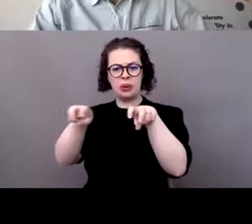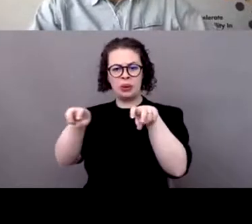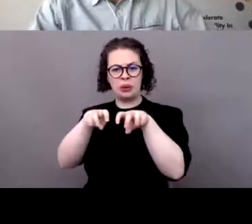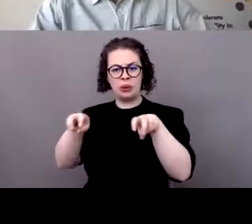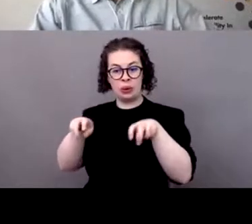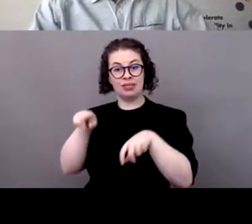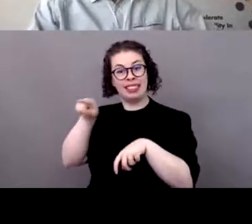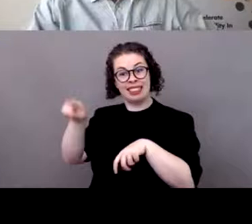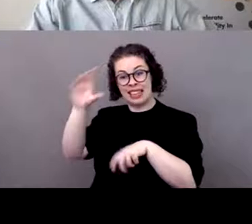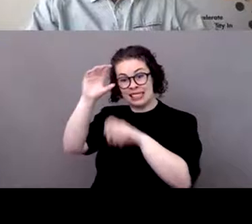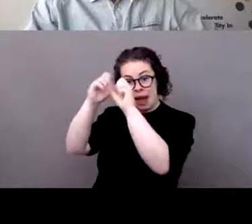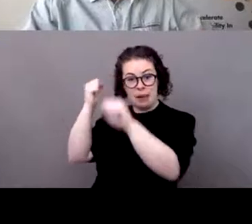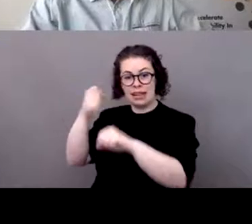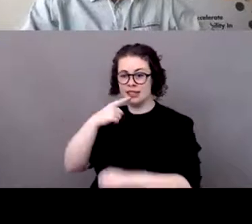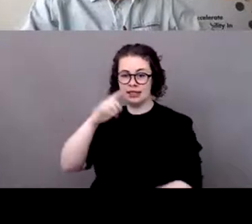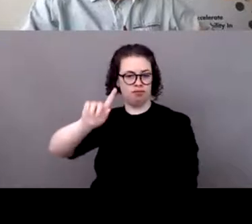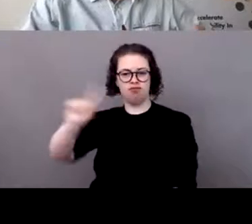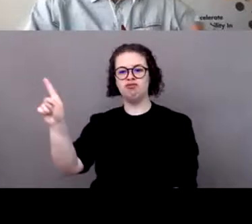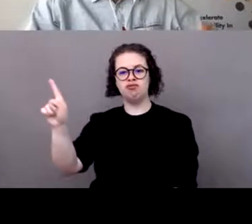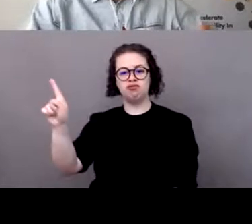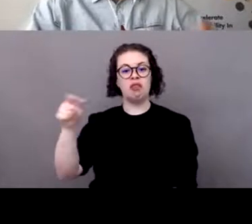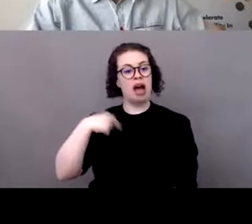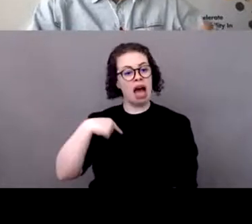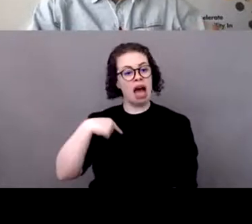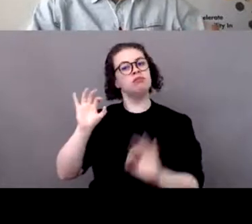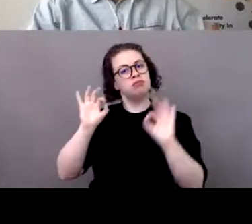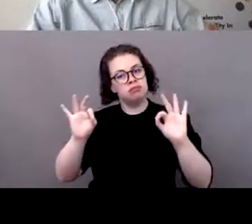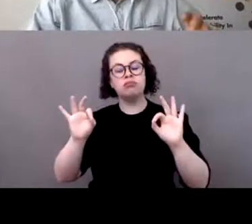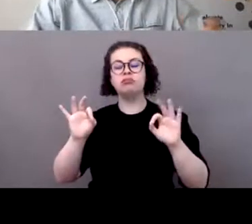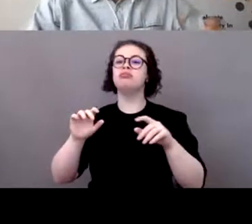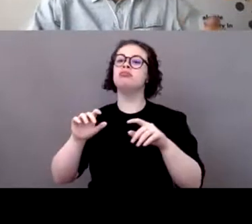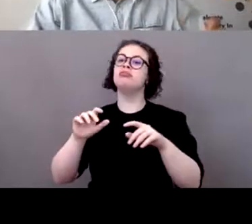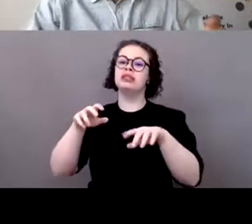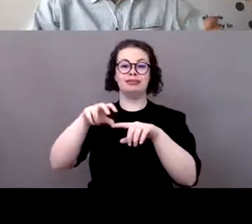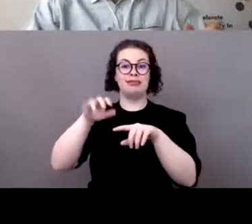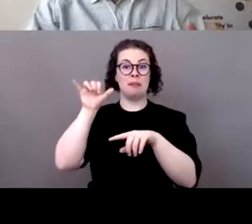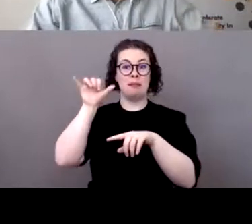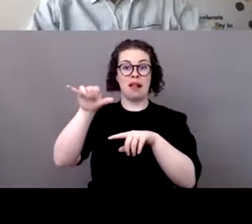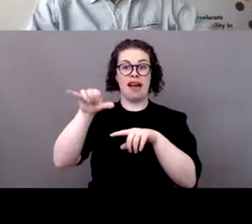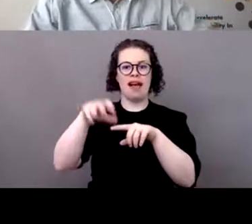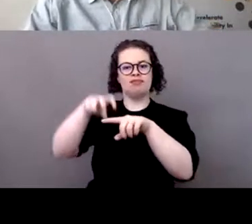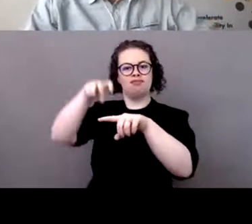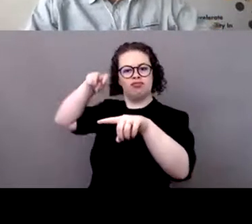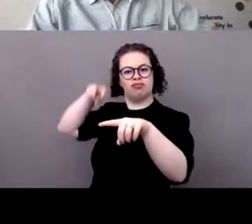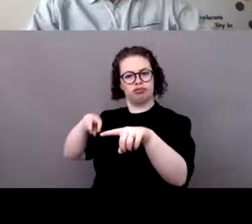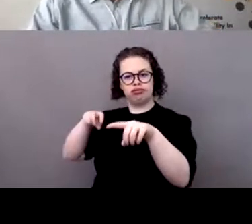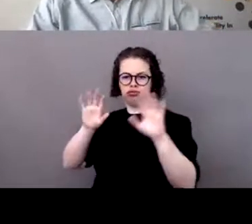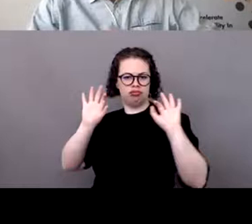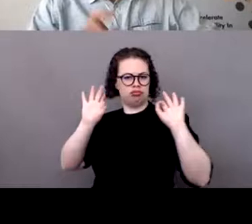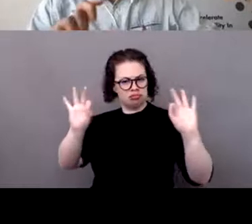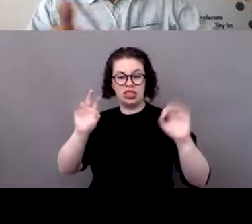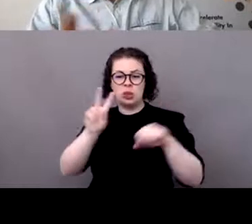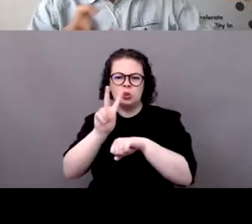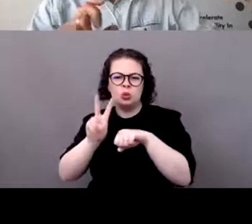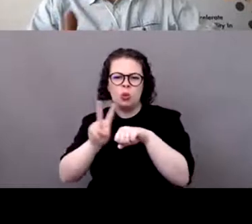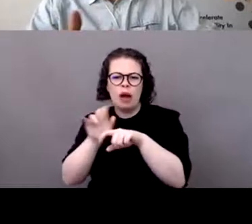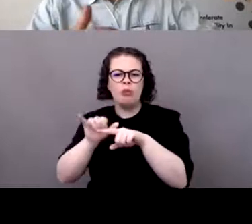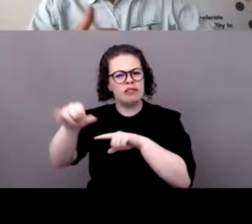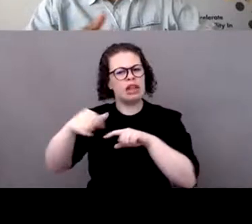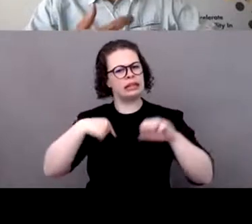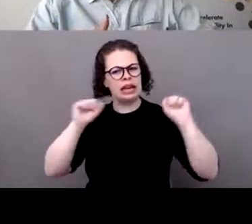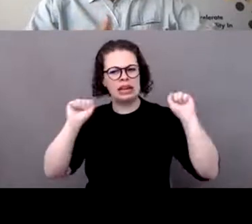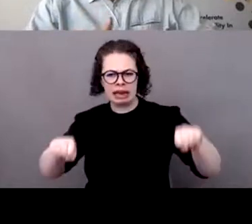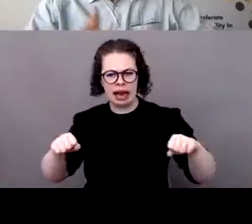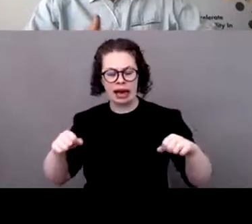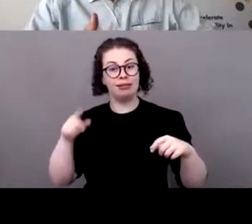business class. So those are the sort of, I would almost say, micro things and the people that can be exemplary to really change some of the